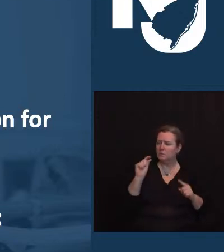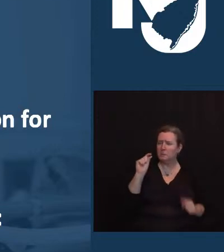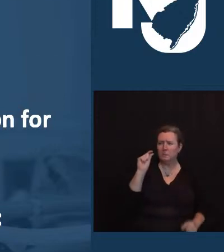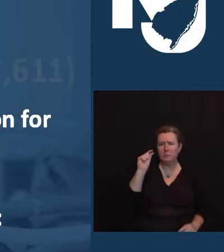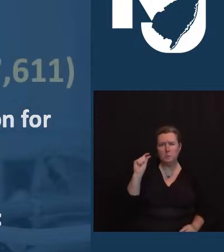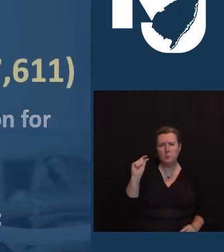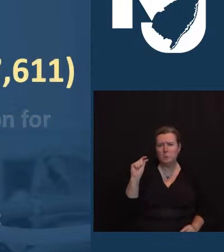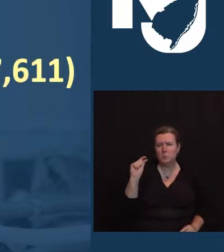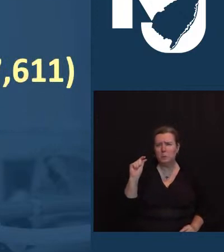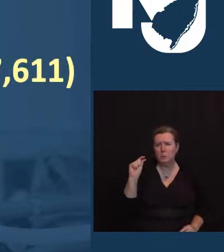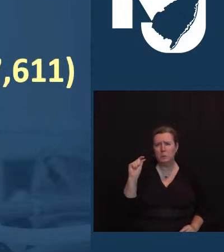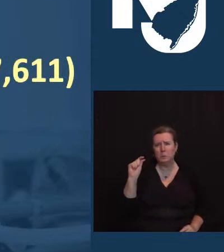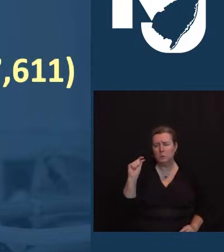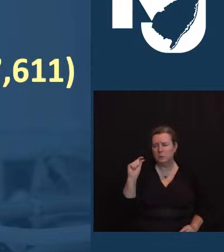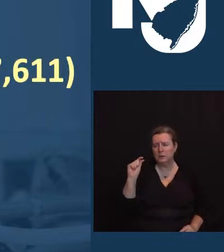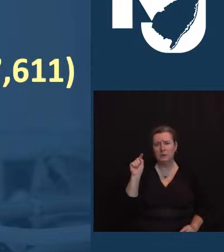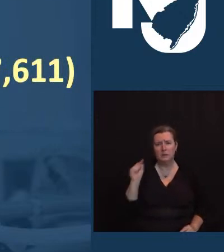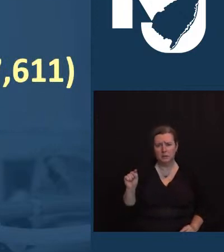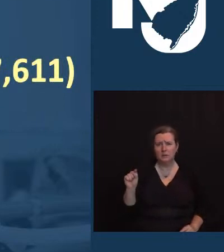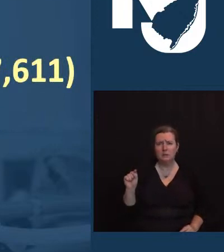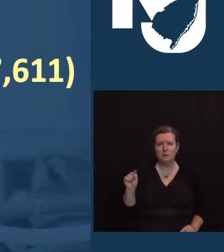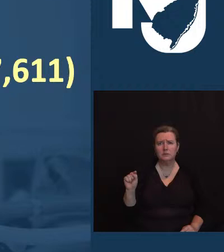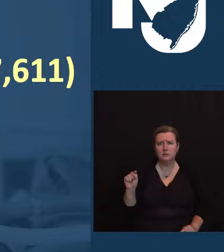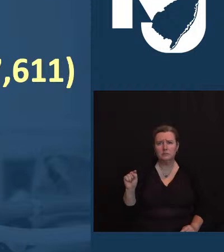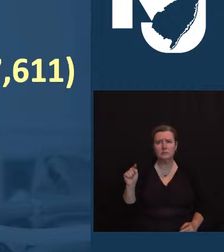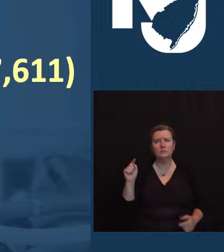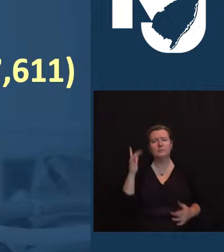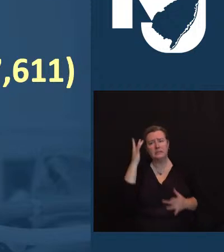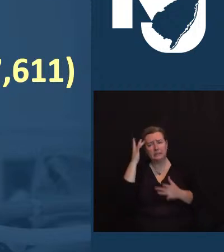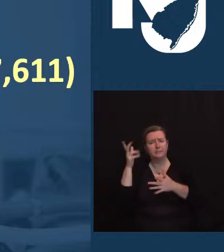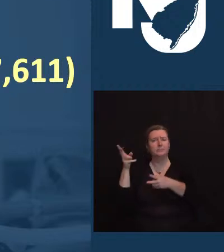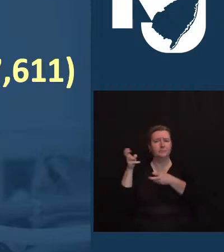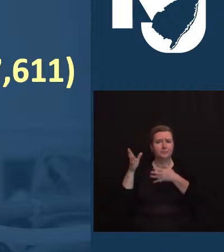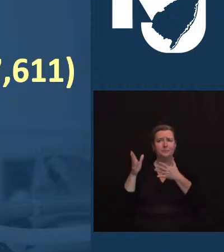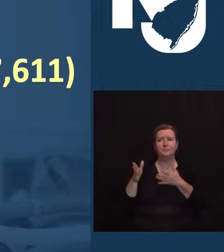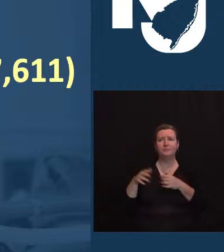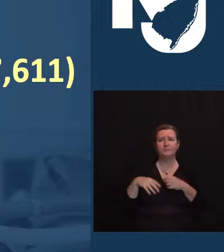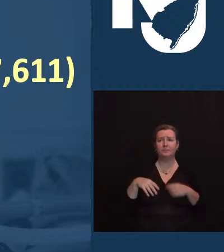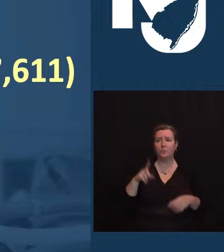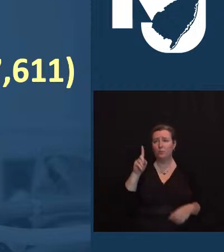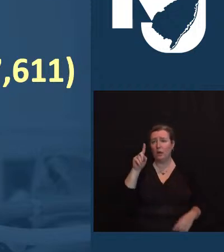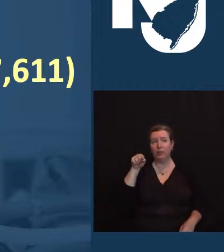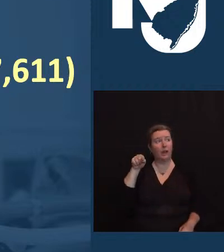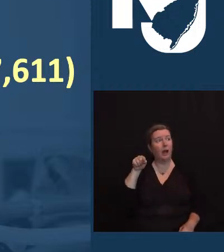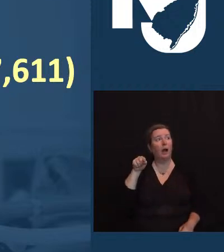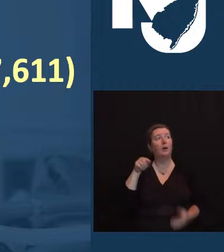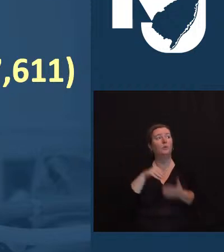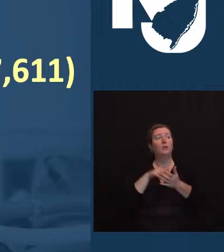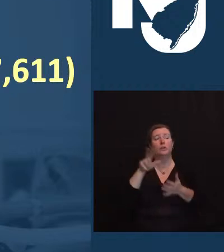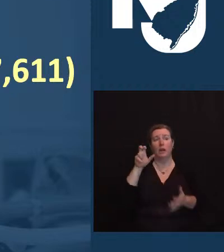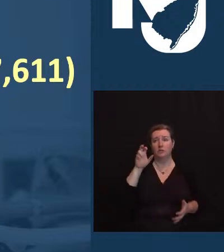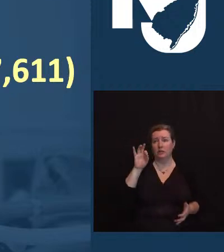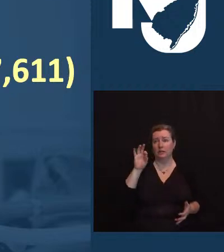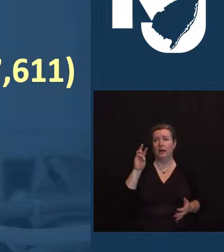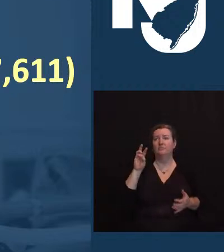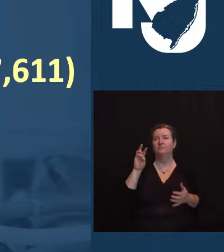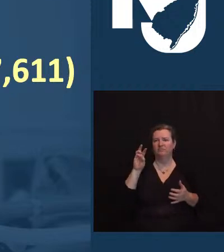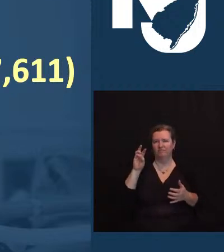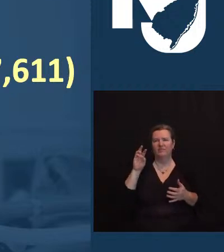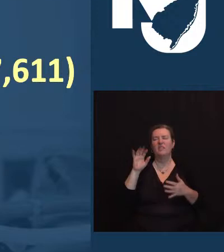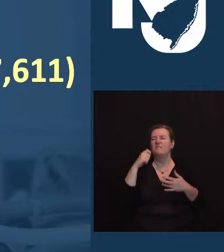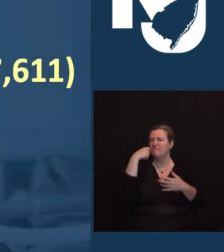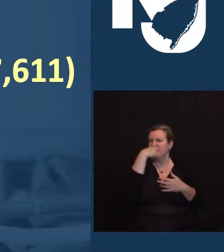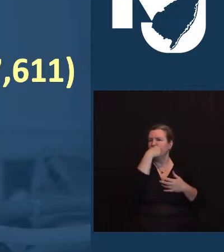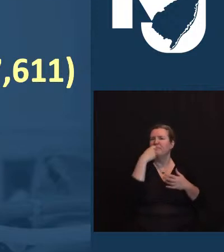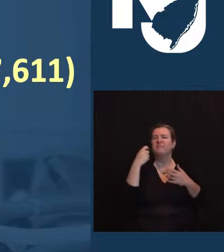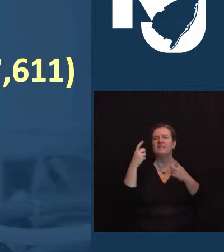For example, there were 1,397 breakthrough positive PCR or presumed positive antigen